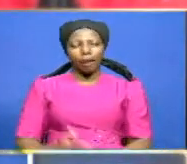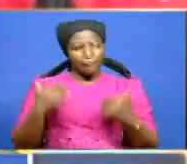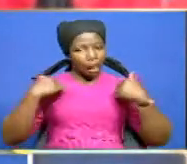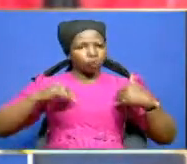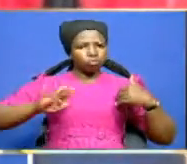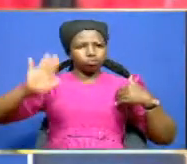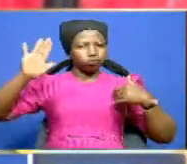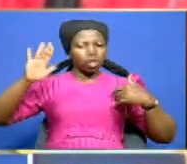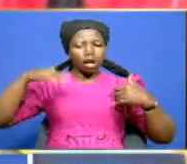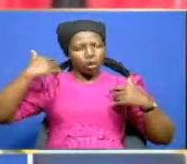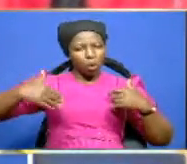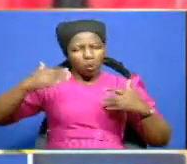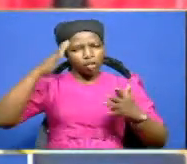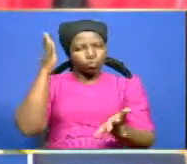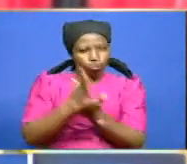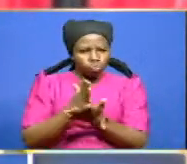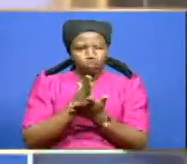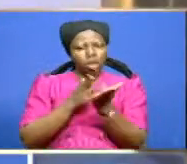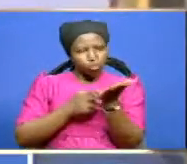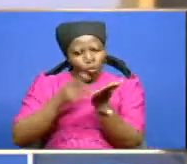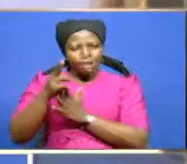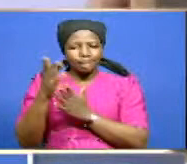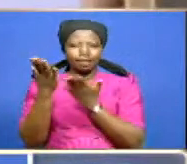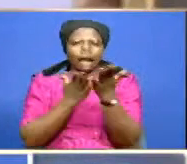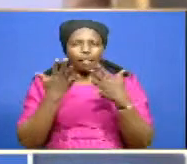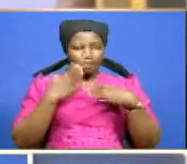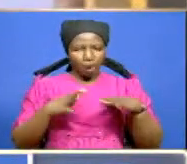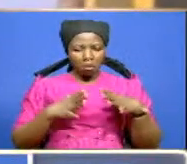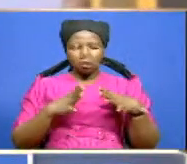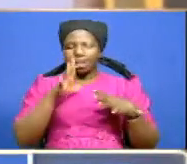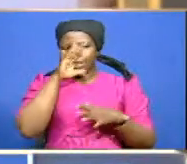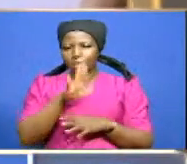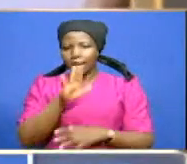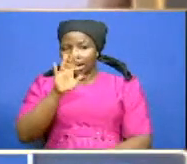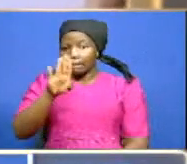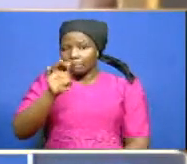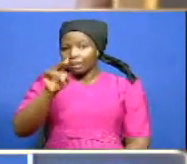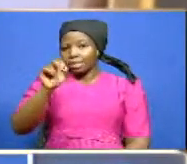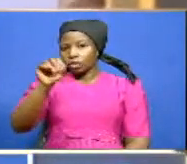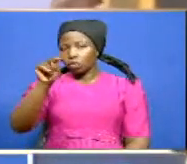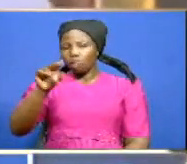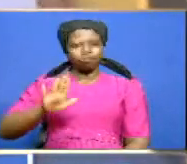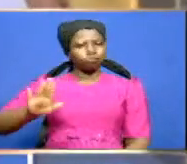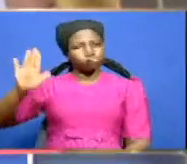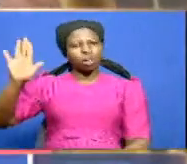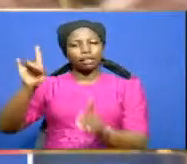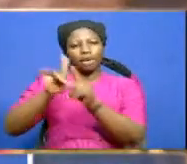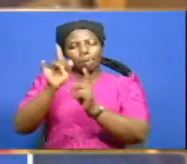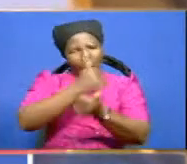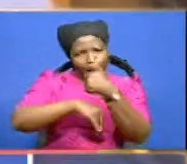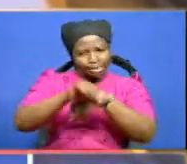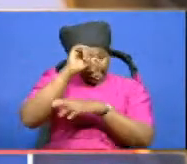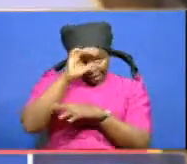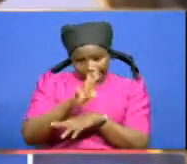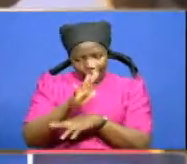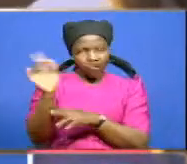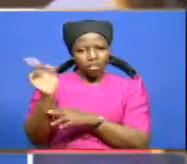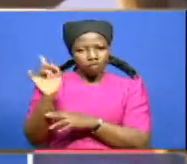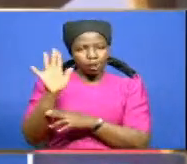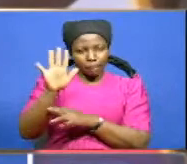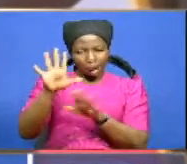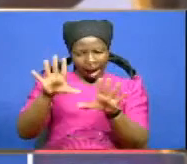truly, diligently serve the people. Speaker Benson Mutura, sworn in as the acting governor of Nairobi. In his